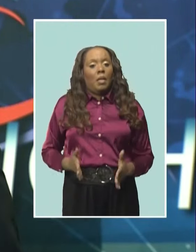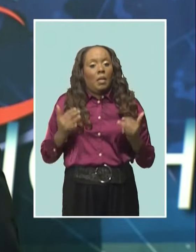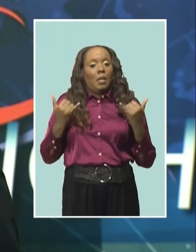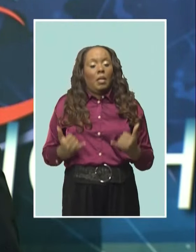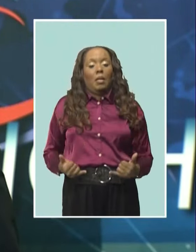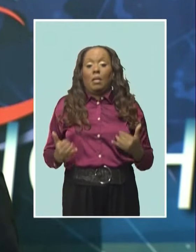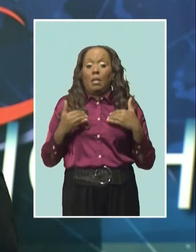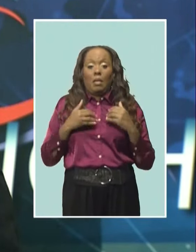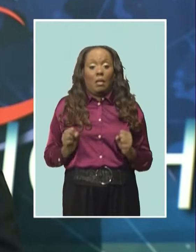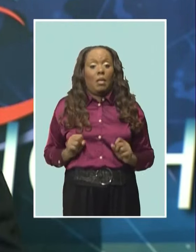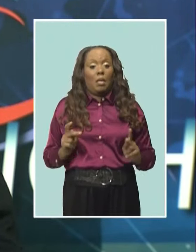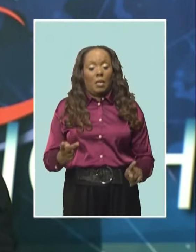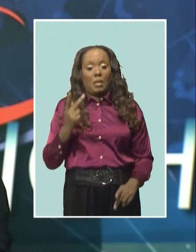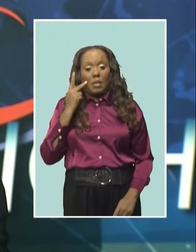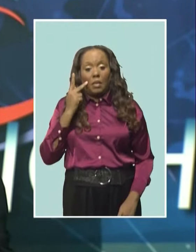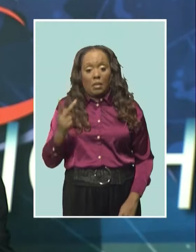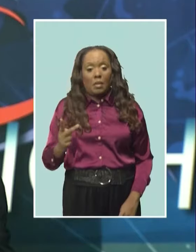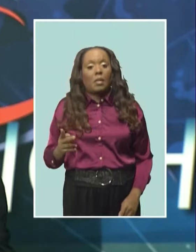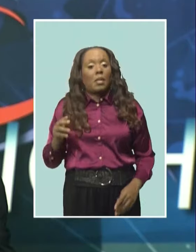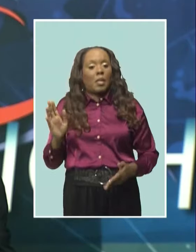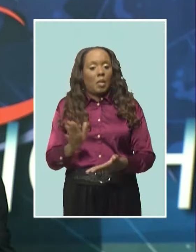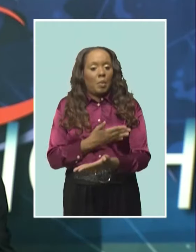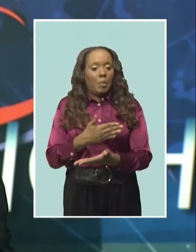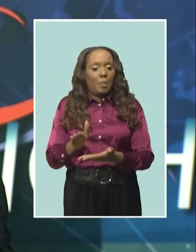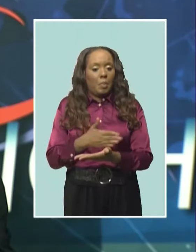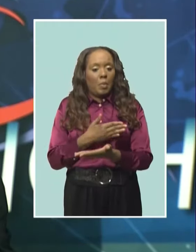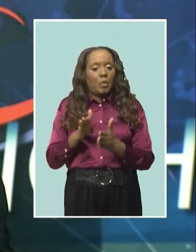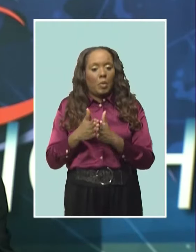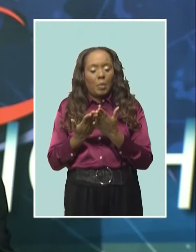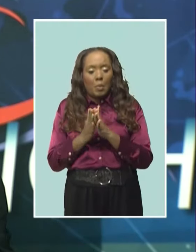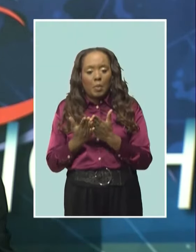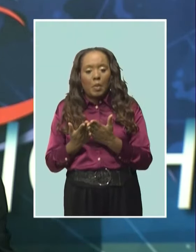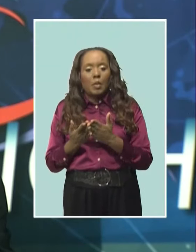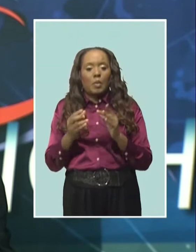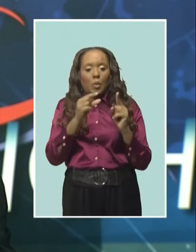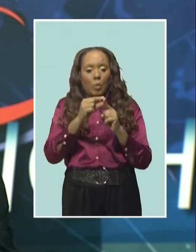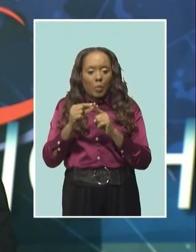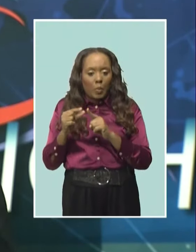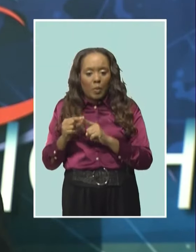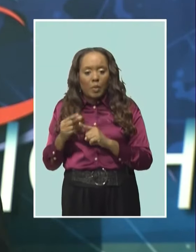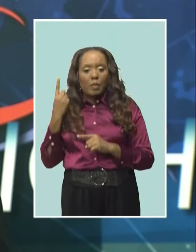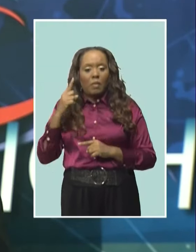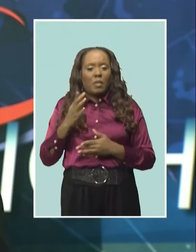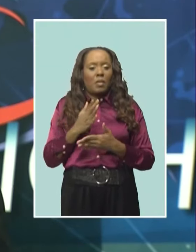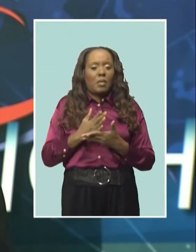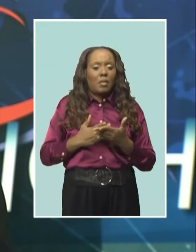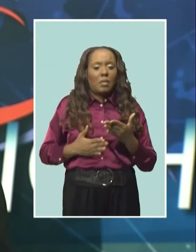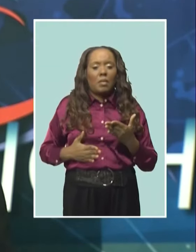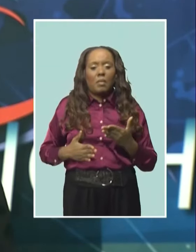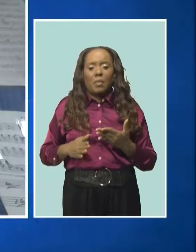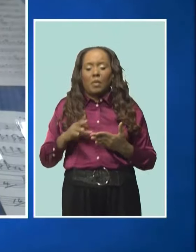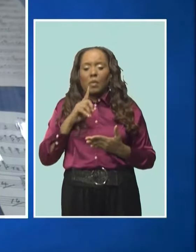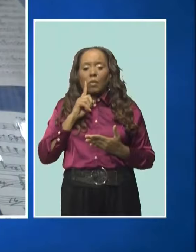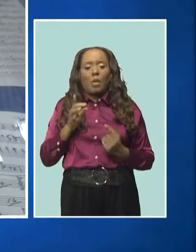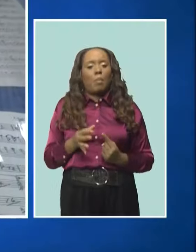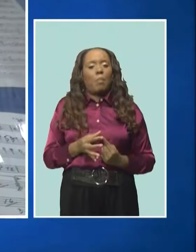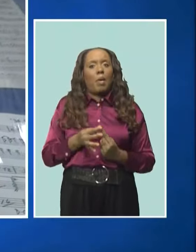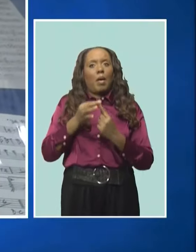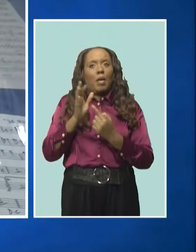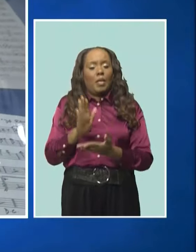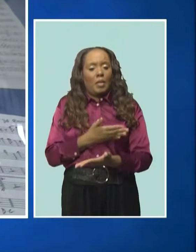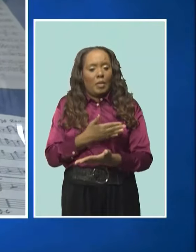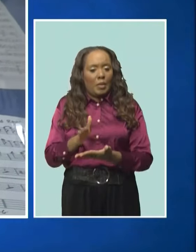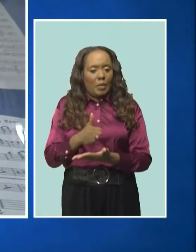rare opportunity to see the original music sheets and books of lyrics for some of the most iconic songs from Barbados